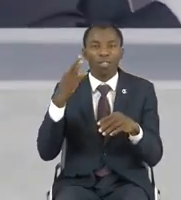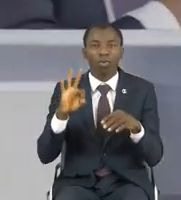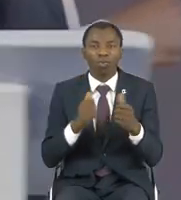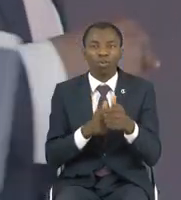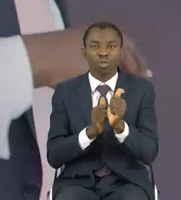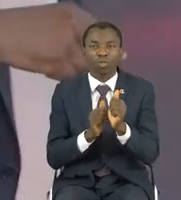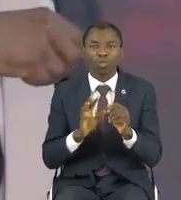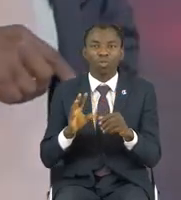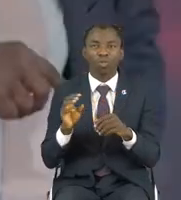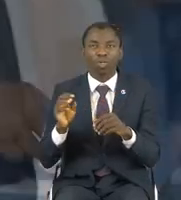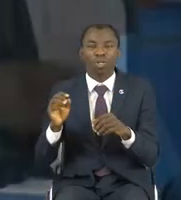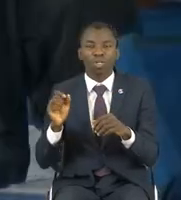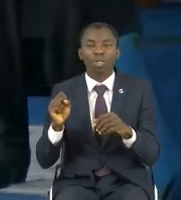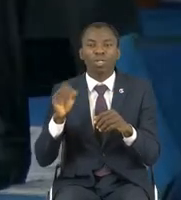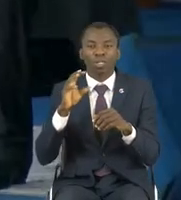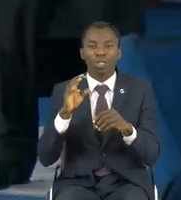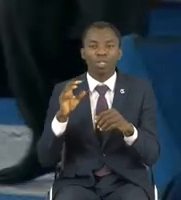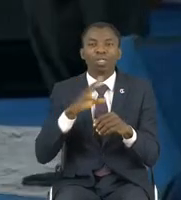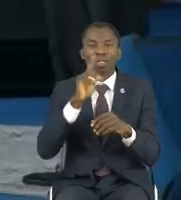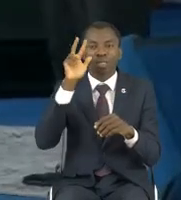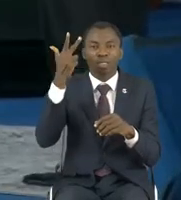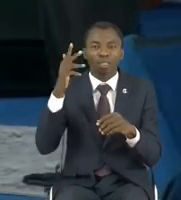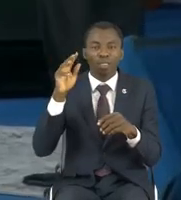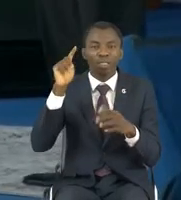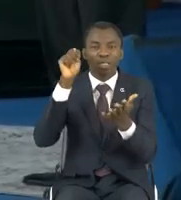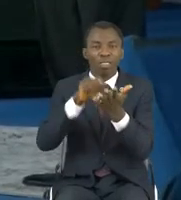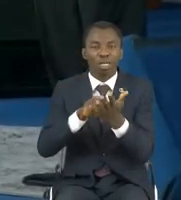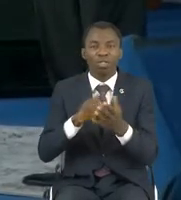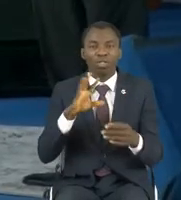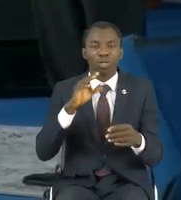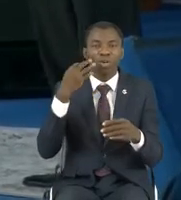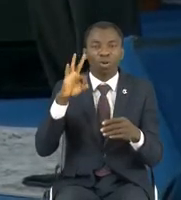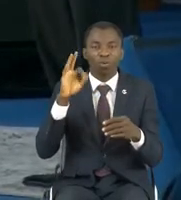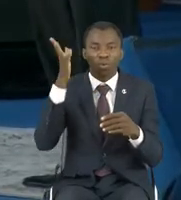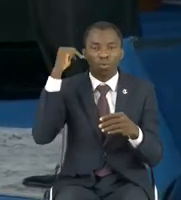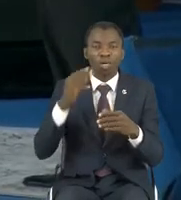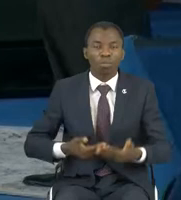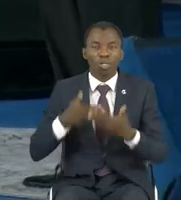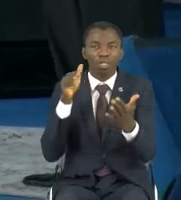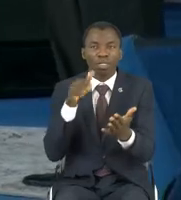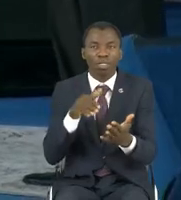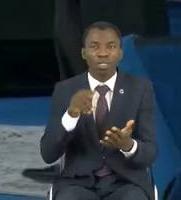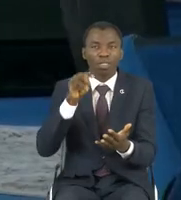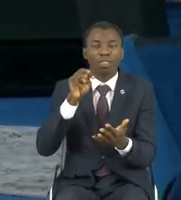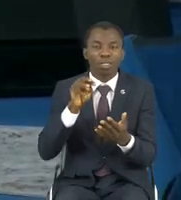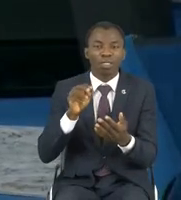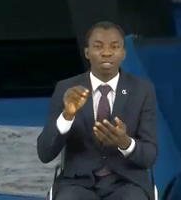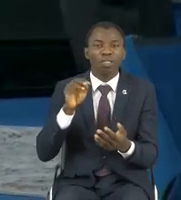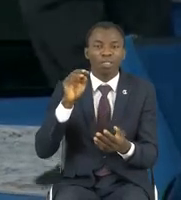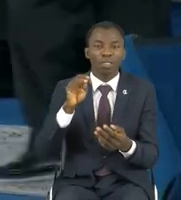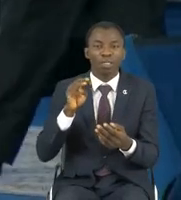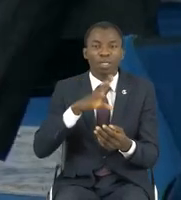of Pentecost, 3,000 were born again, converted. And he continued in